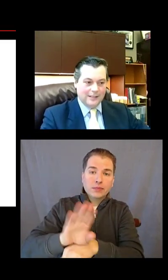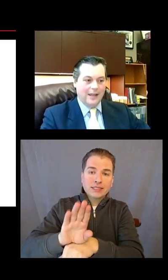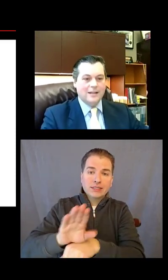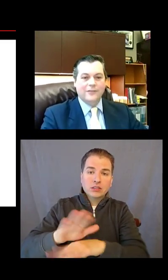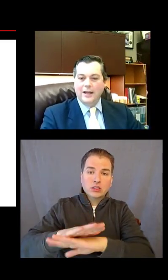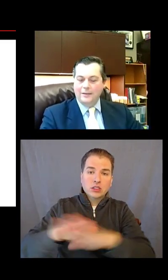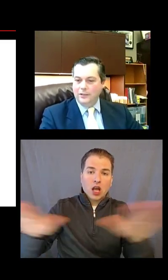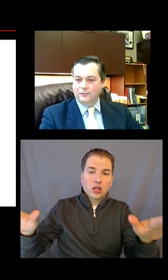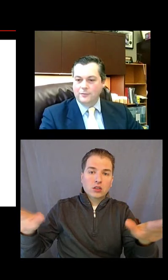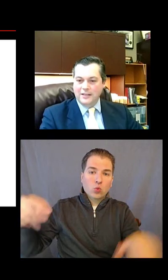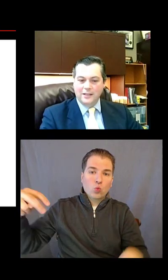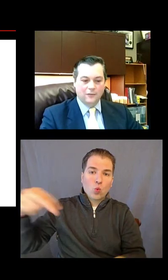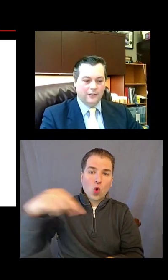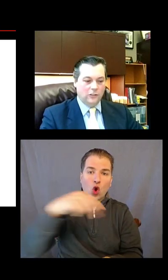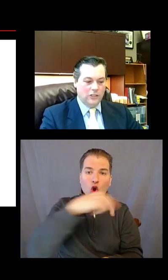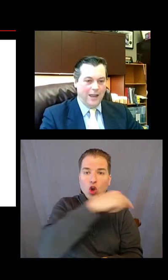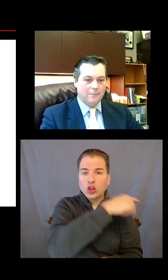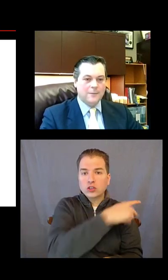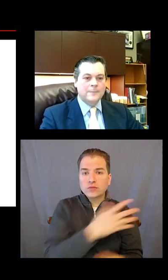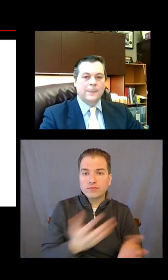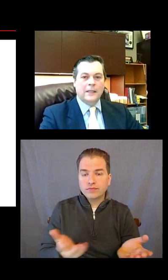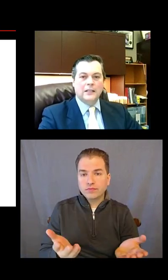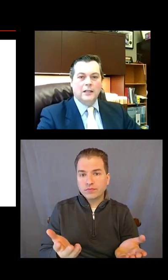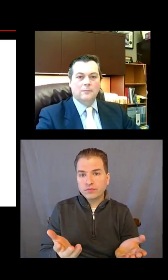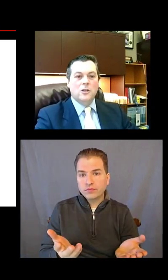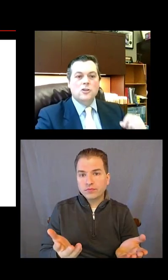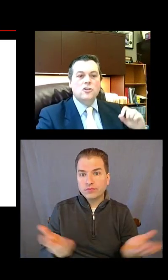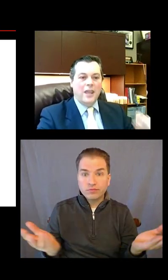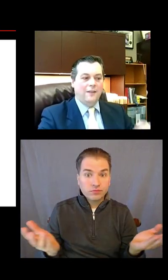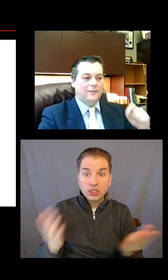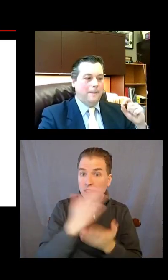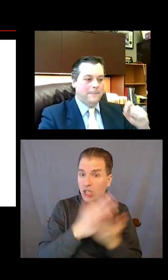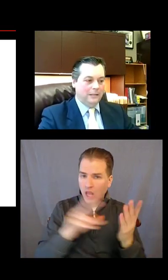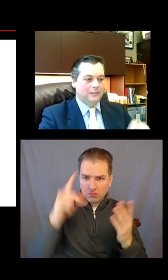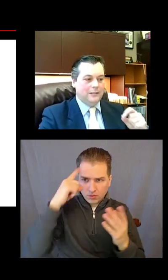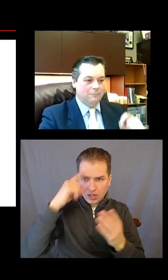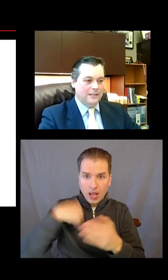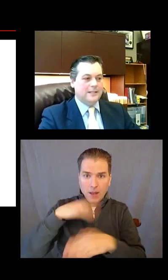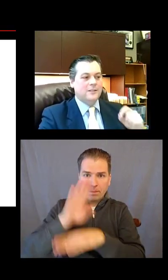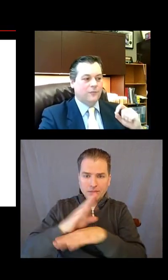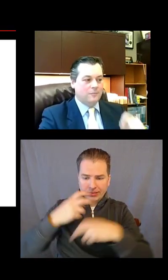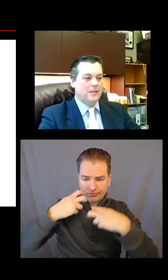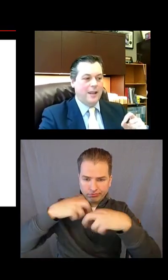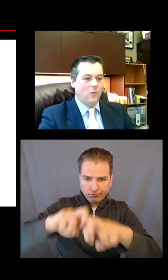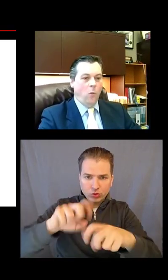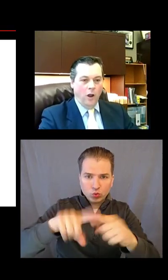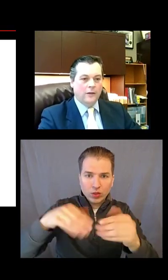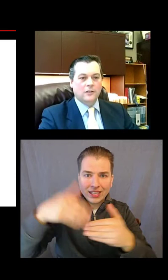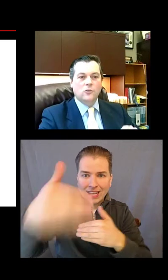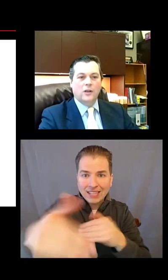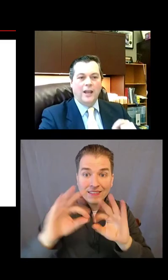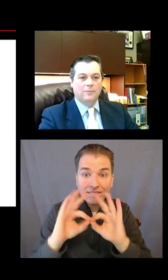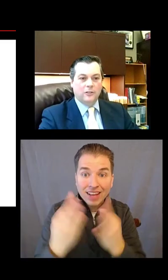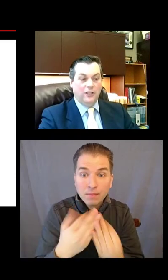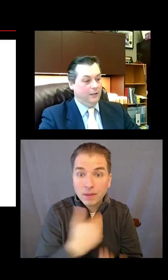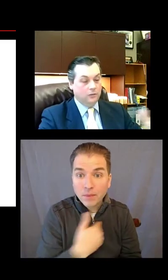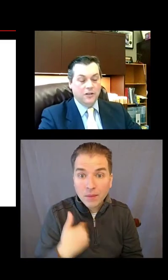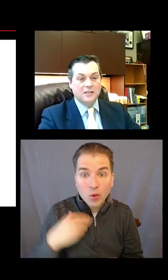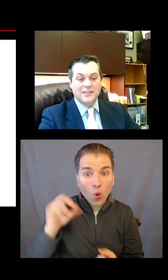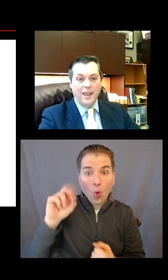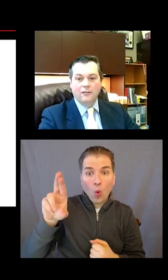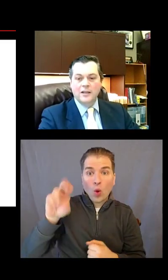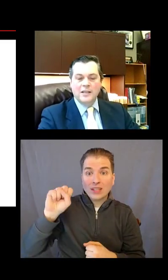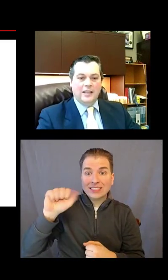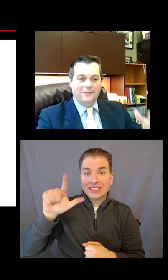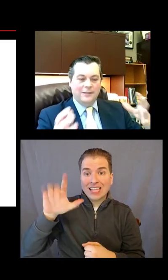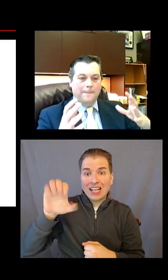it, that's the end of it, I built for myself a job. You have to build the business from day one to accomplish that, including